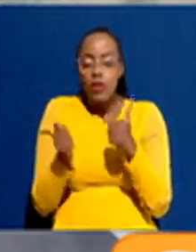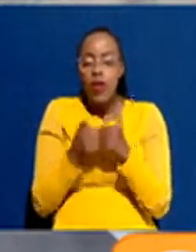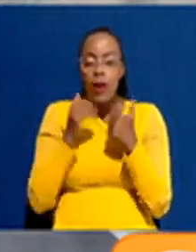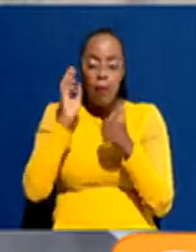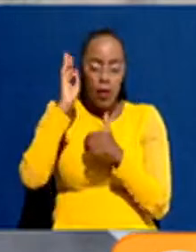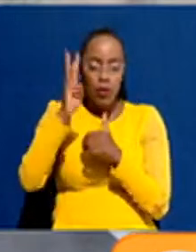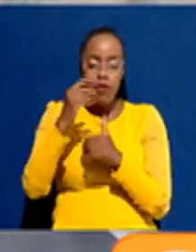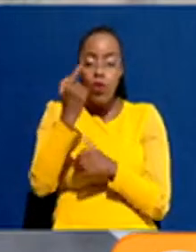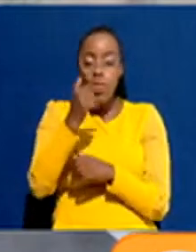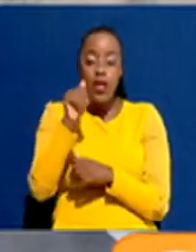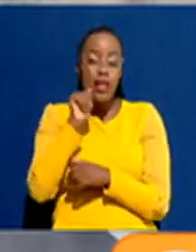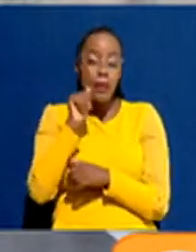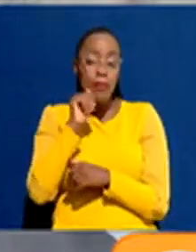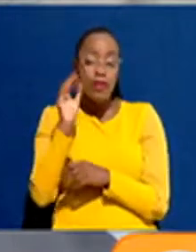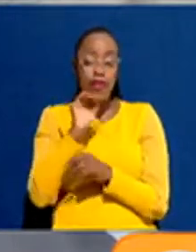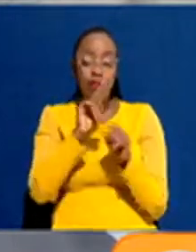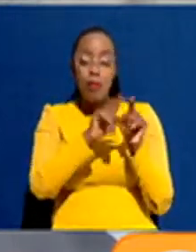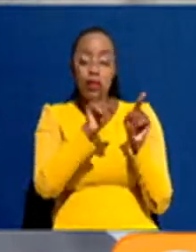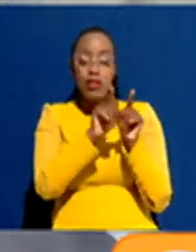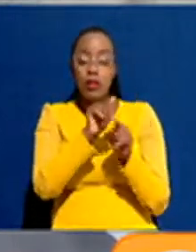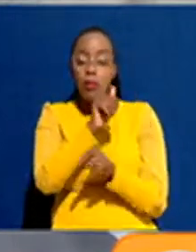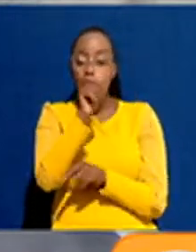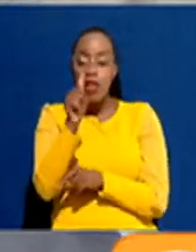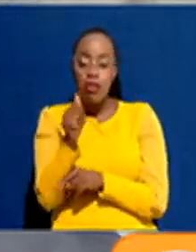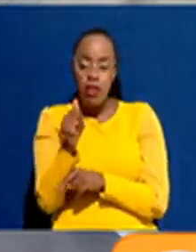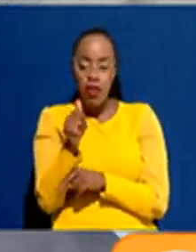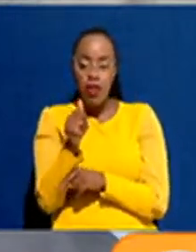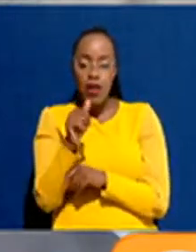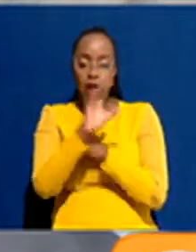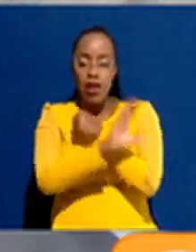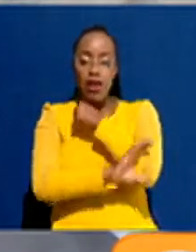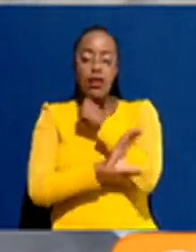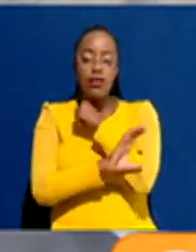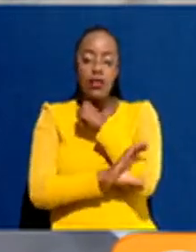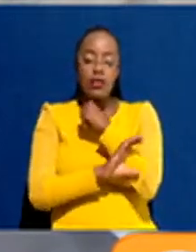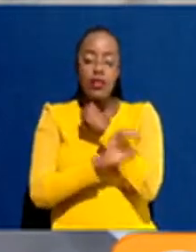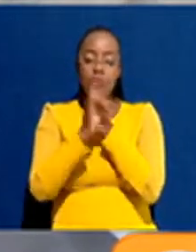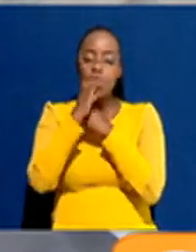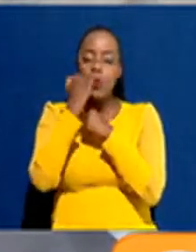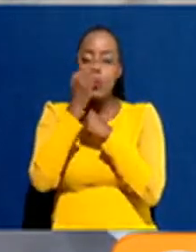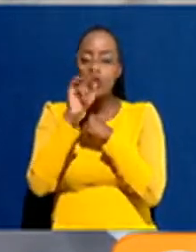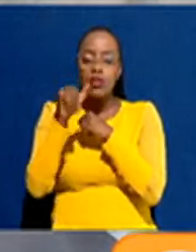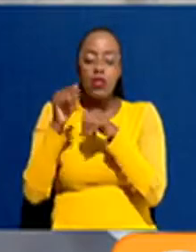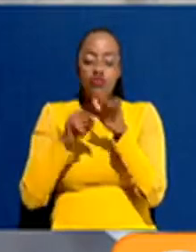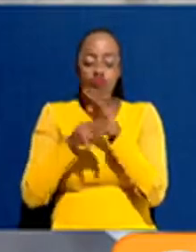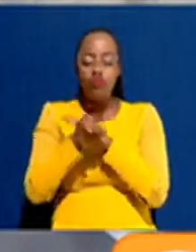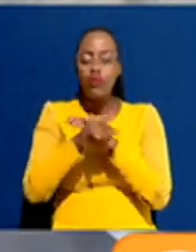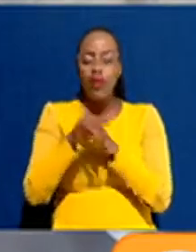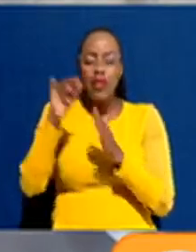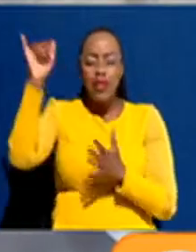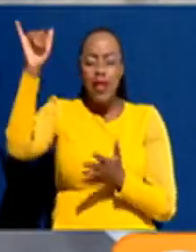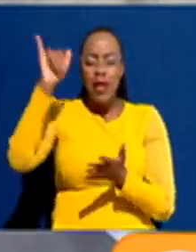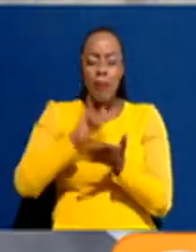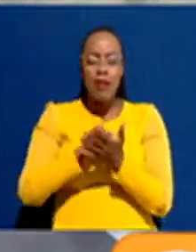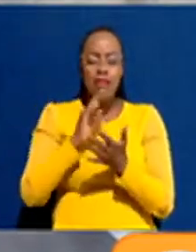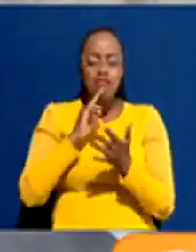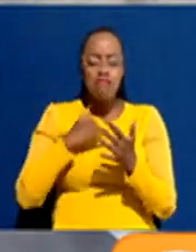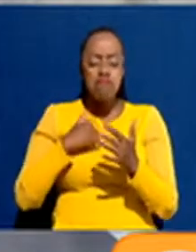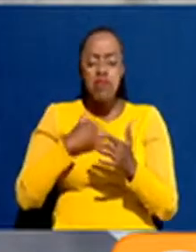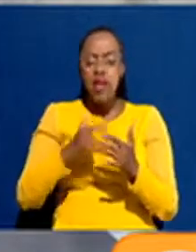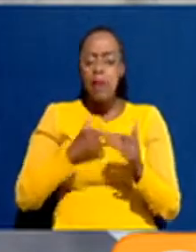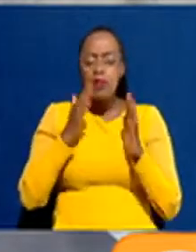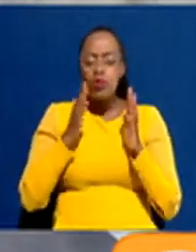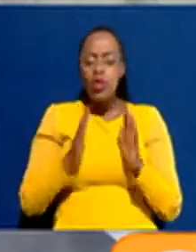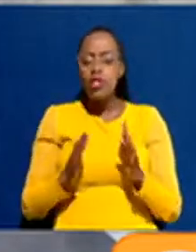not just the British, but also other countries who just walk in at the airport and say, I'm a tourist,